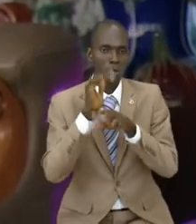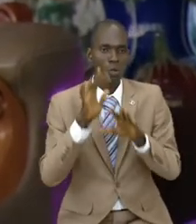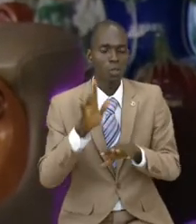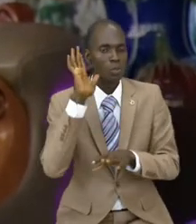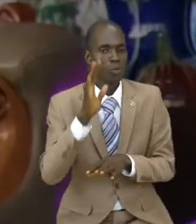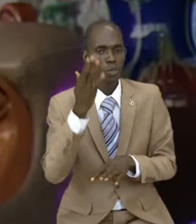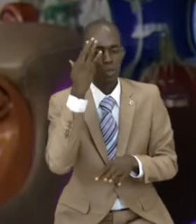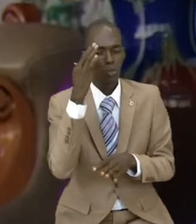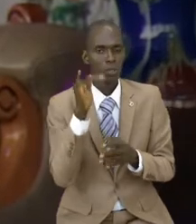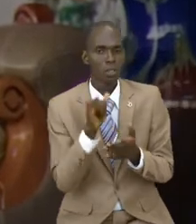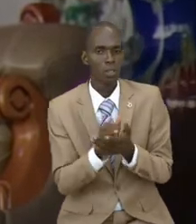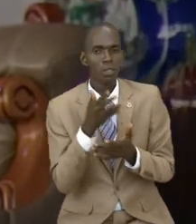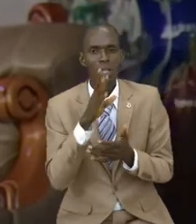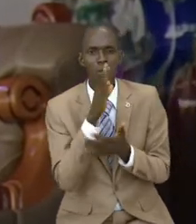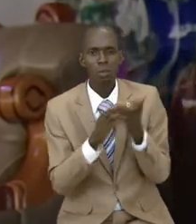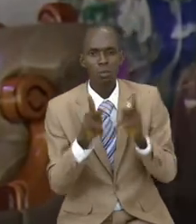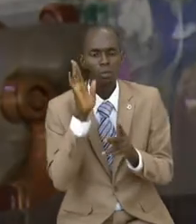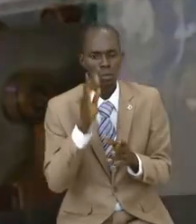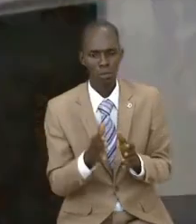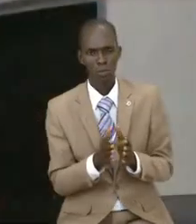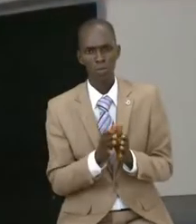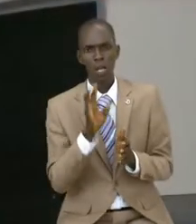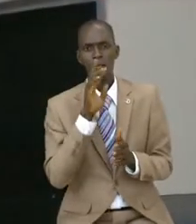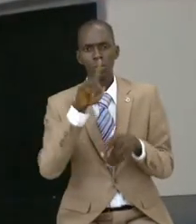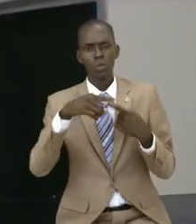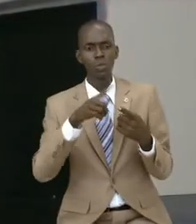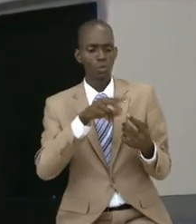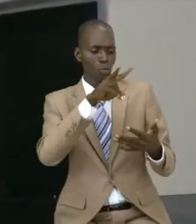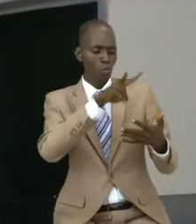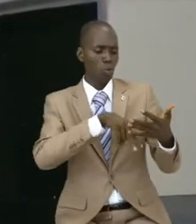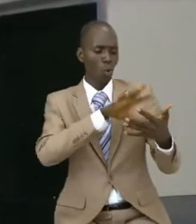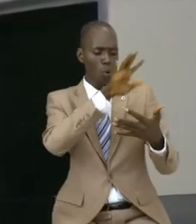people that will say, are you going to read all the books in one day?